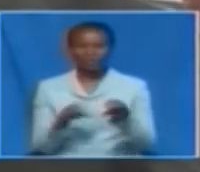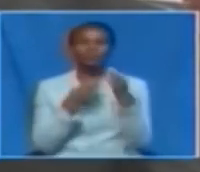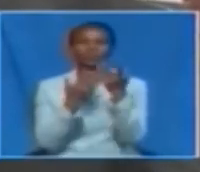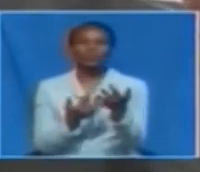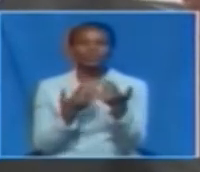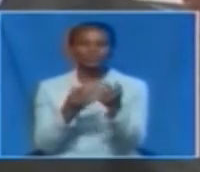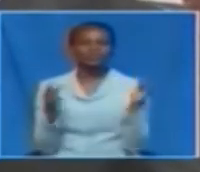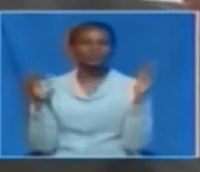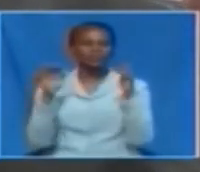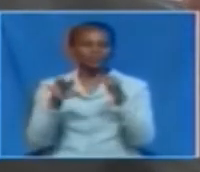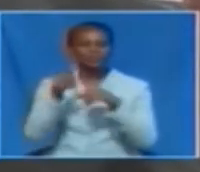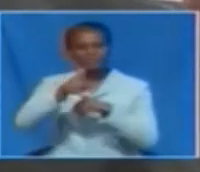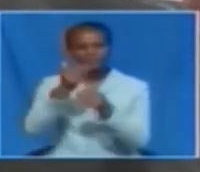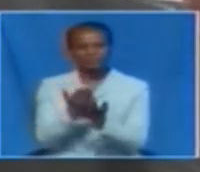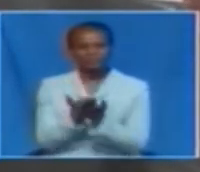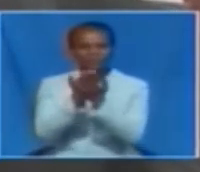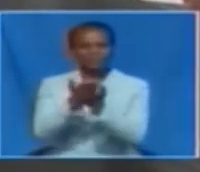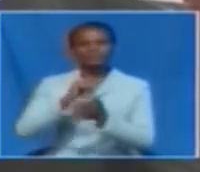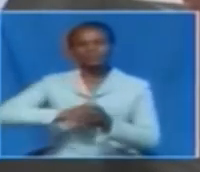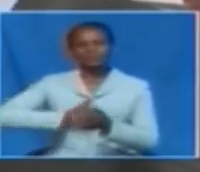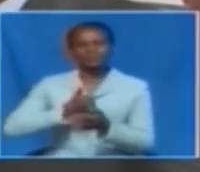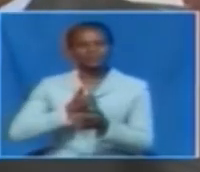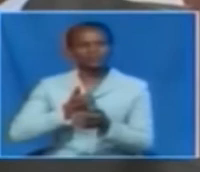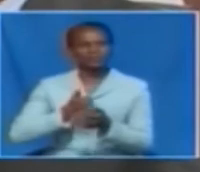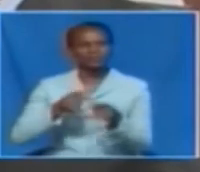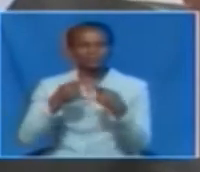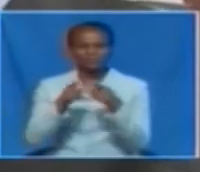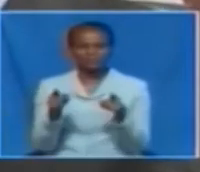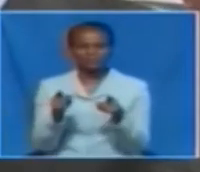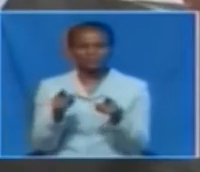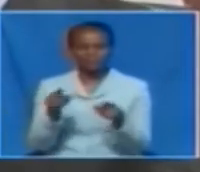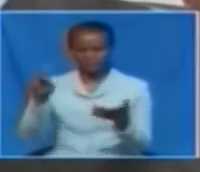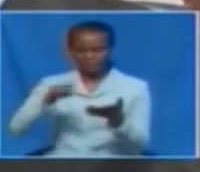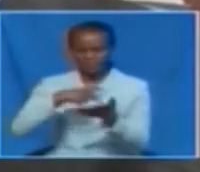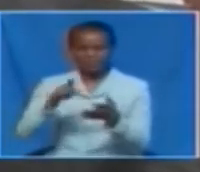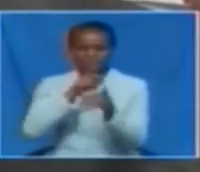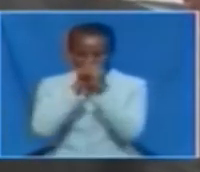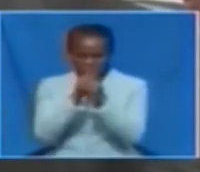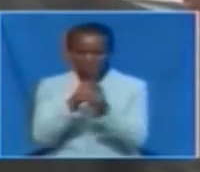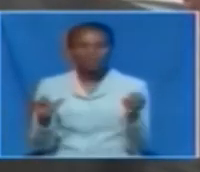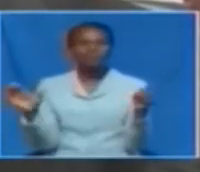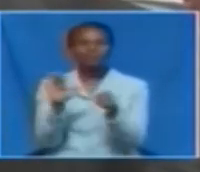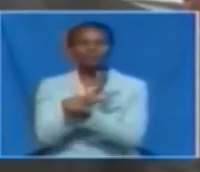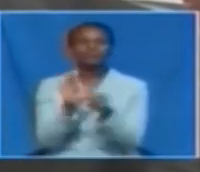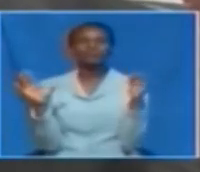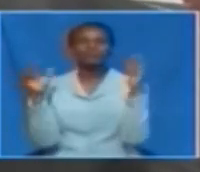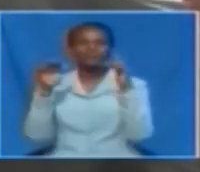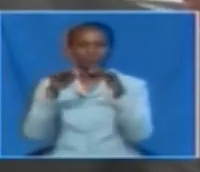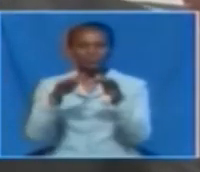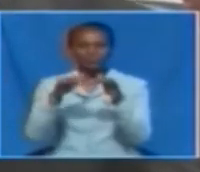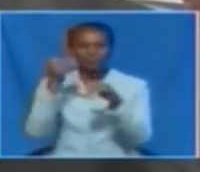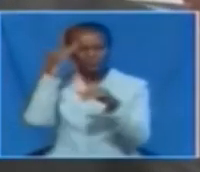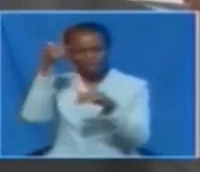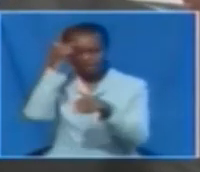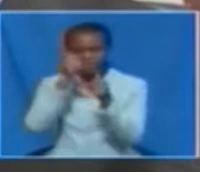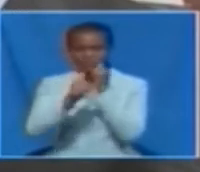convention at which they needed to present themselves. To the contrary, our party decided to have a full-fledged convention because